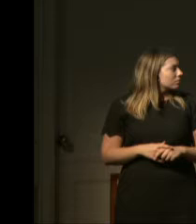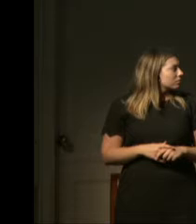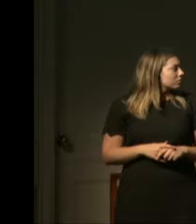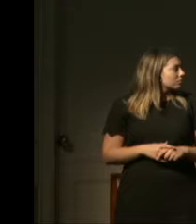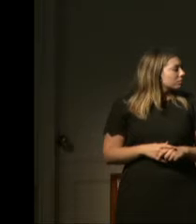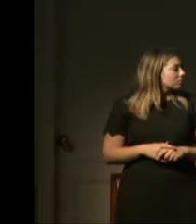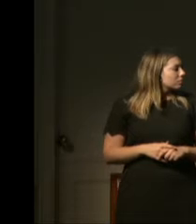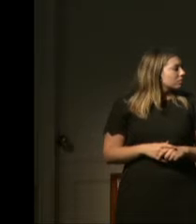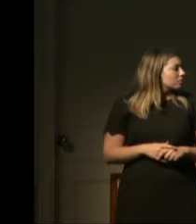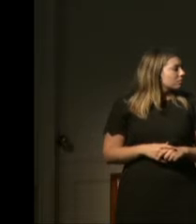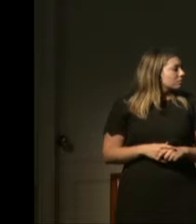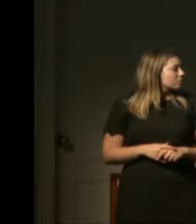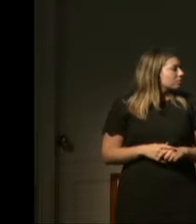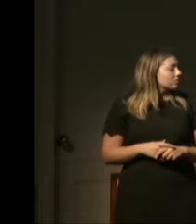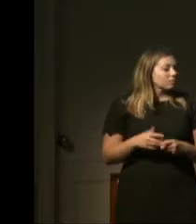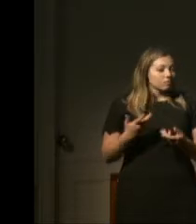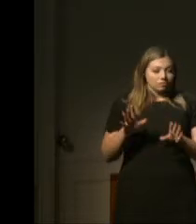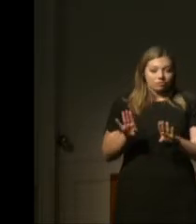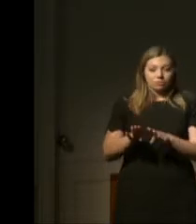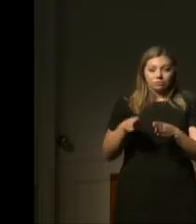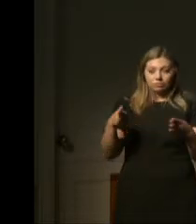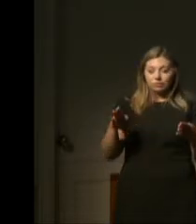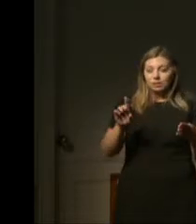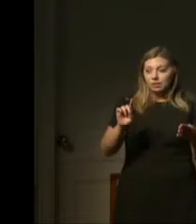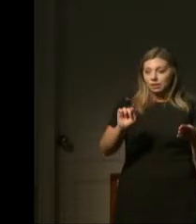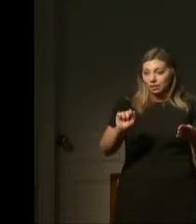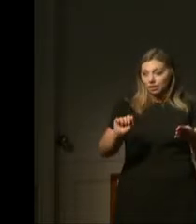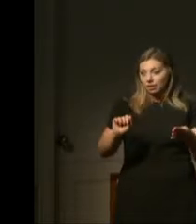So not long after we opened our data and images,